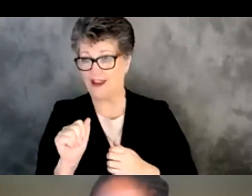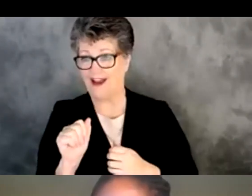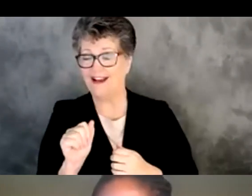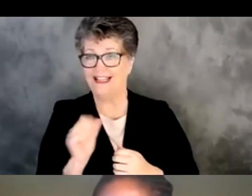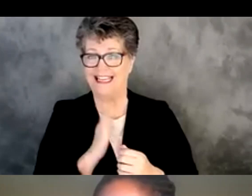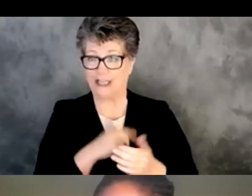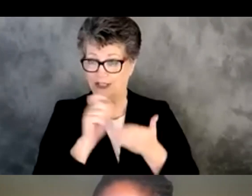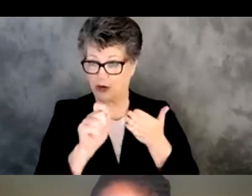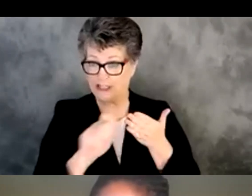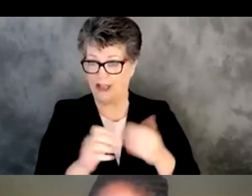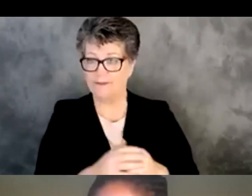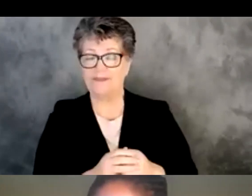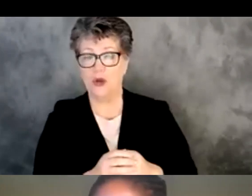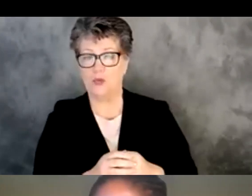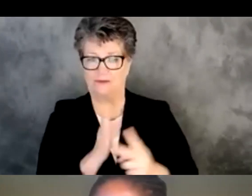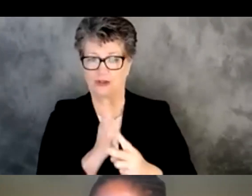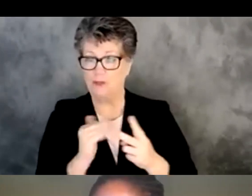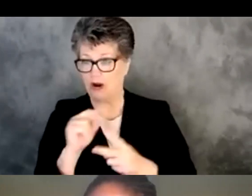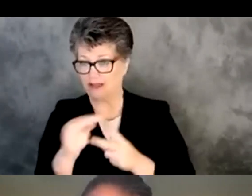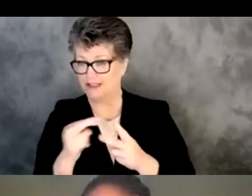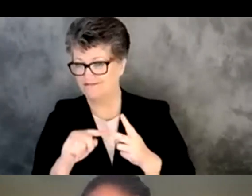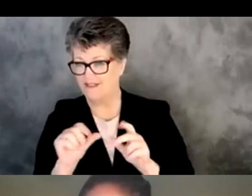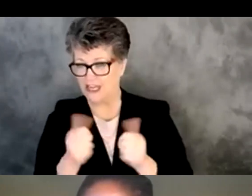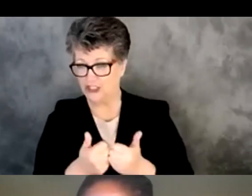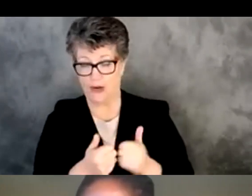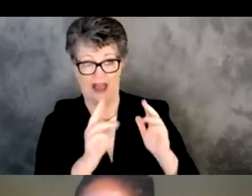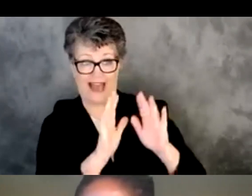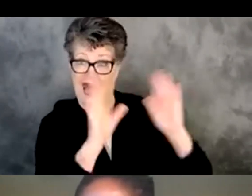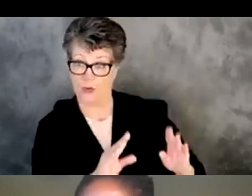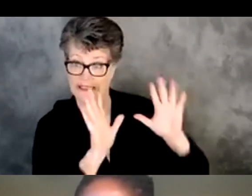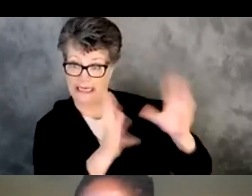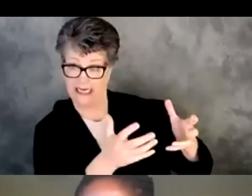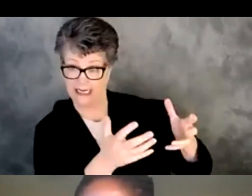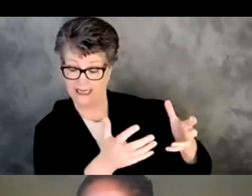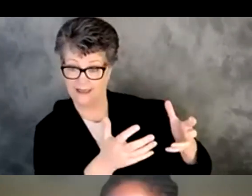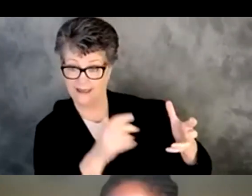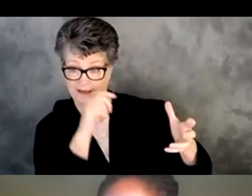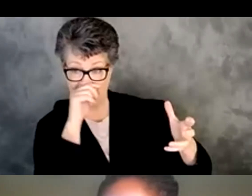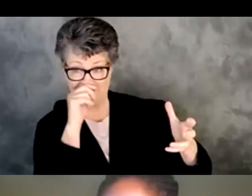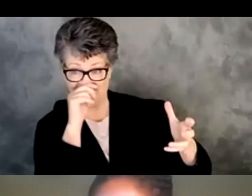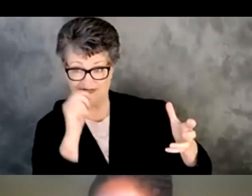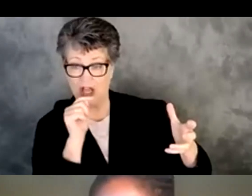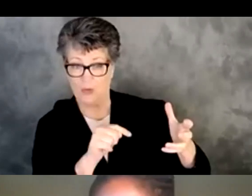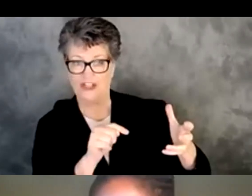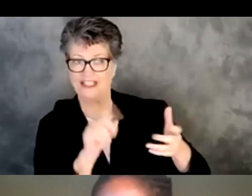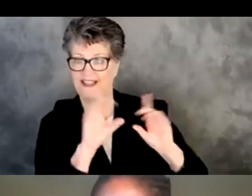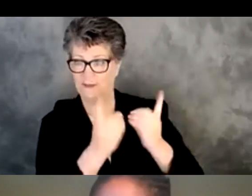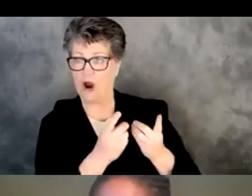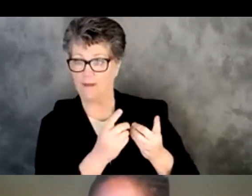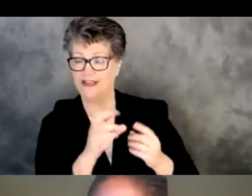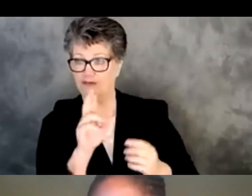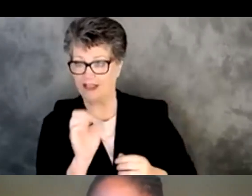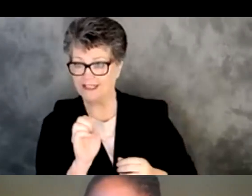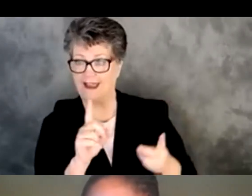secretary. We have kind of two sides of the agency. We have housing, which encompasses the Department of Real Estate,